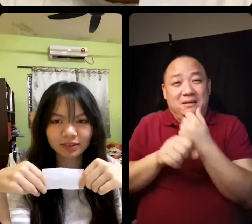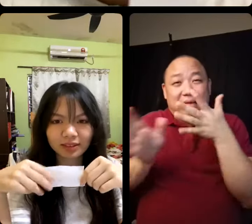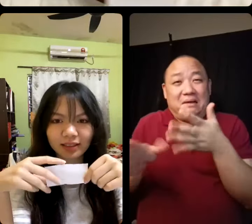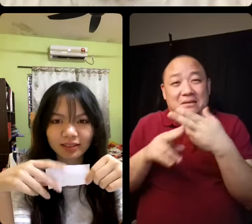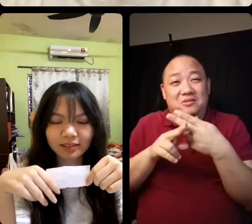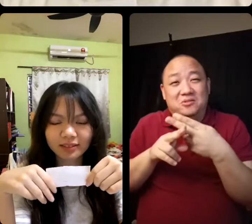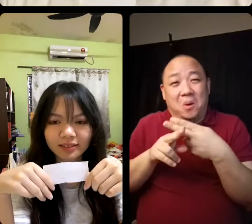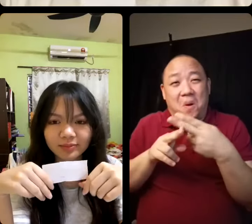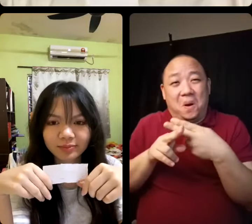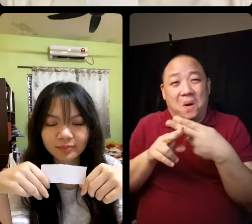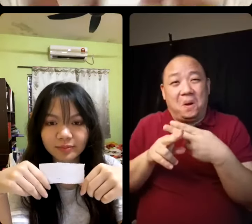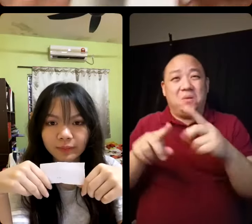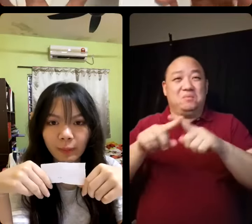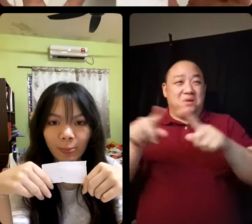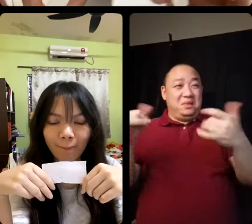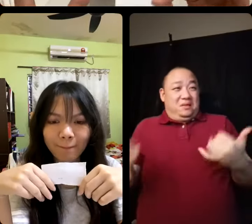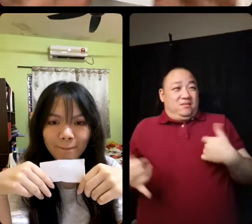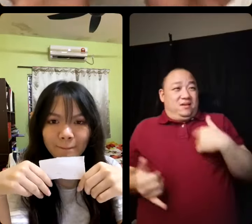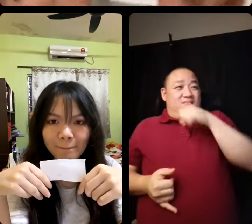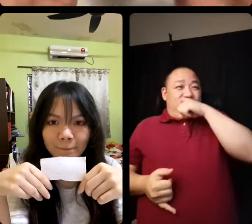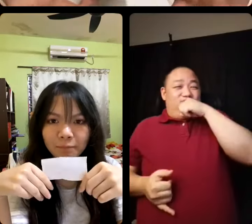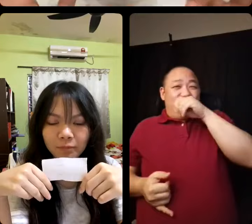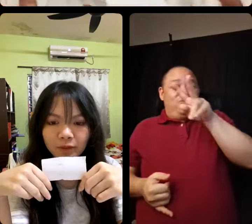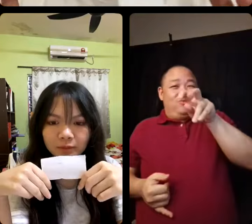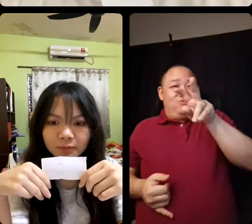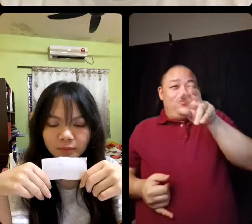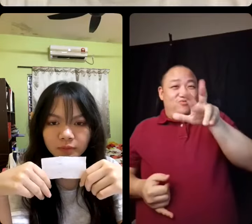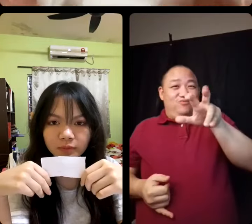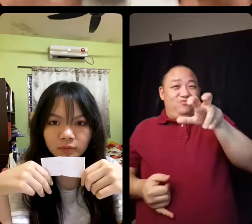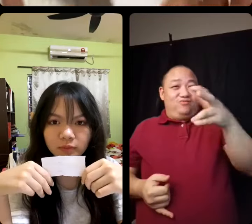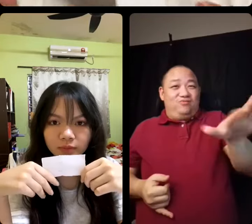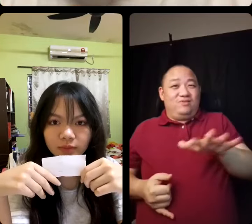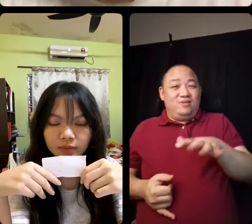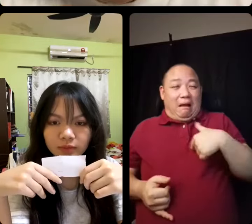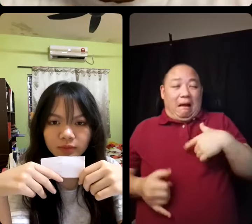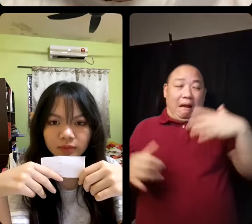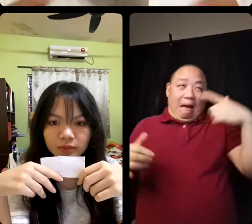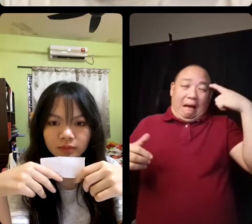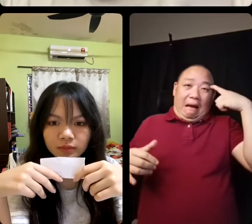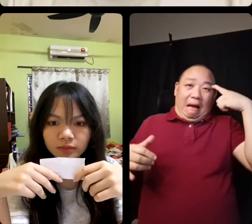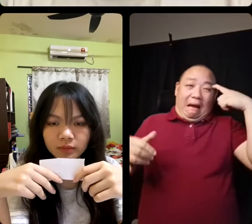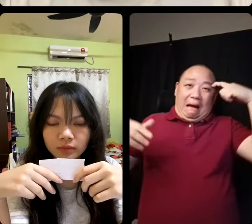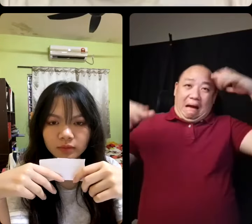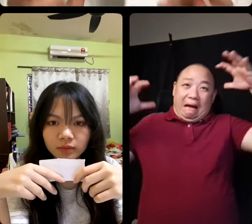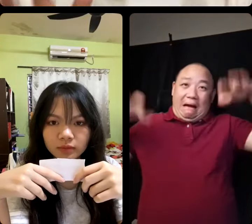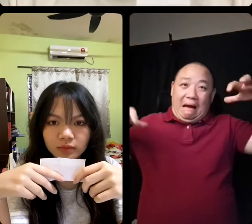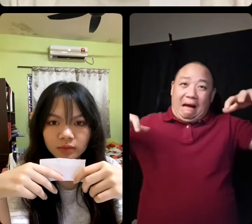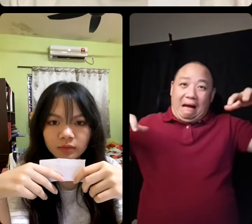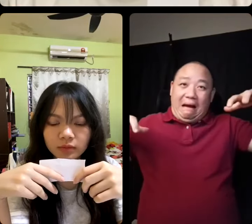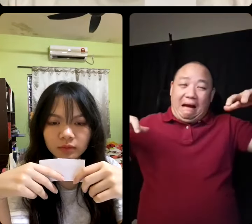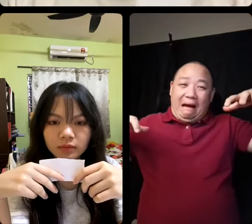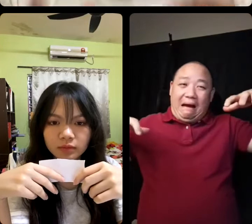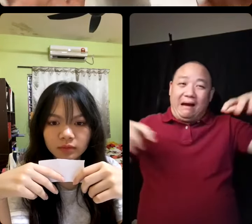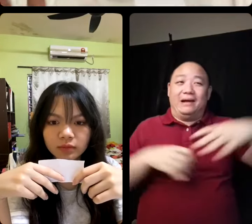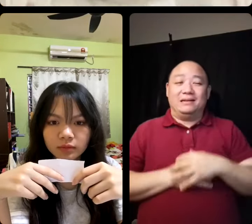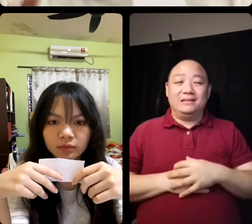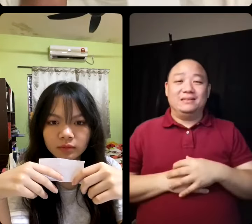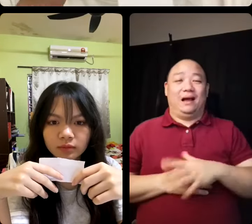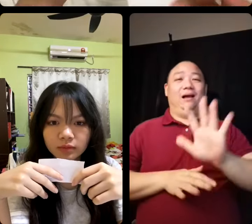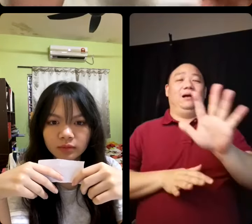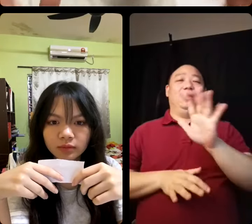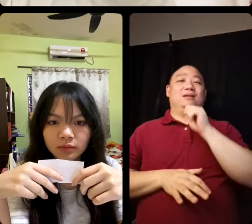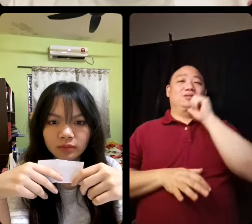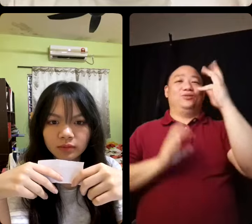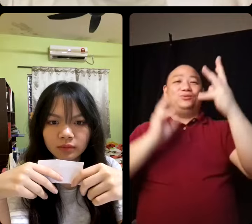years old? So how? Like, oh my God, panic niya. But guys, don't worry, we are in this together. As I shared, right, we only